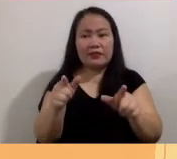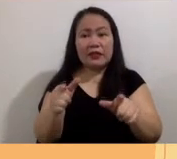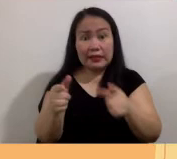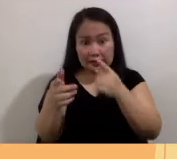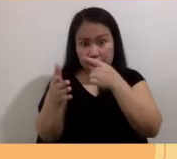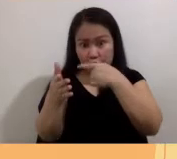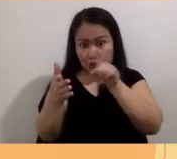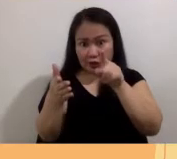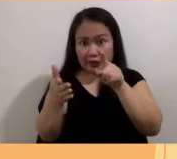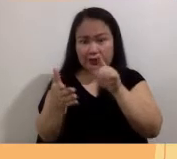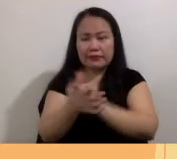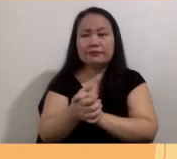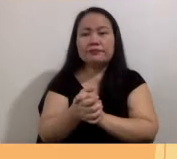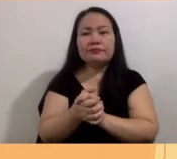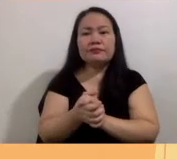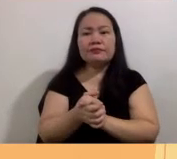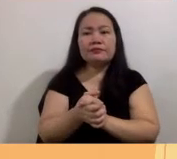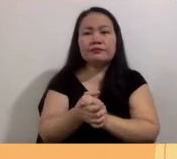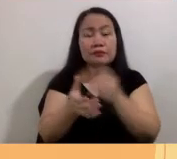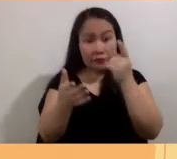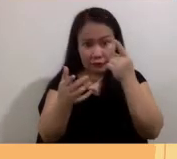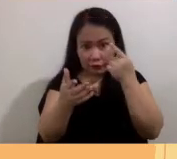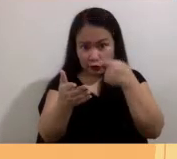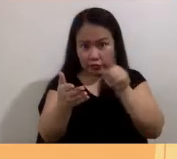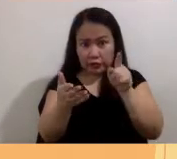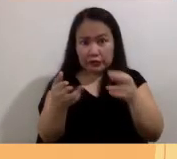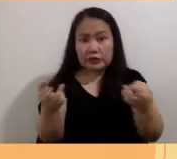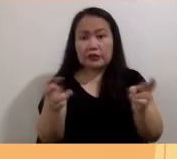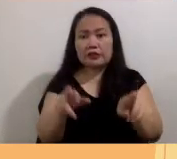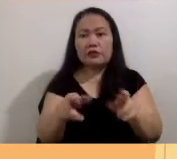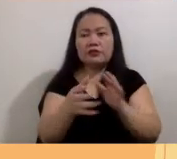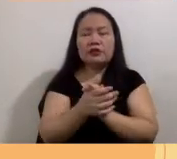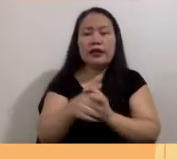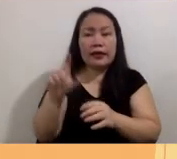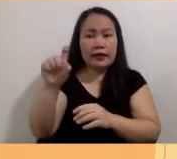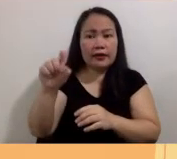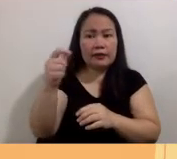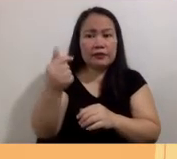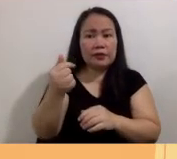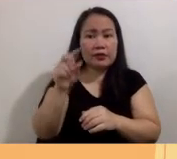check. So, let's go back to the given equation.